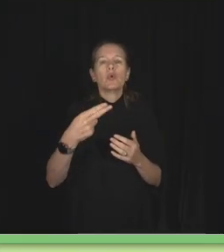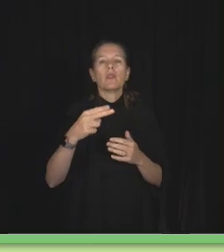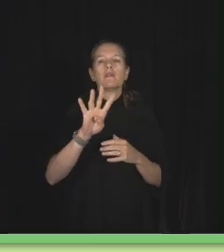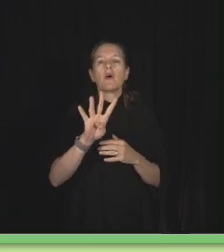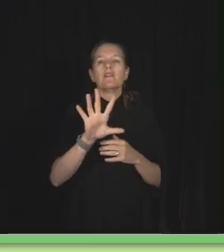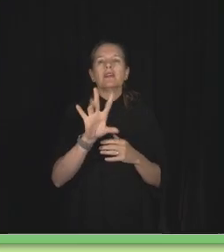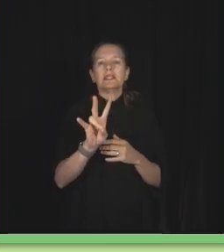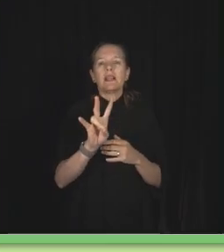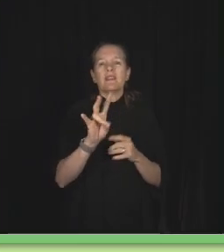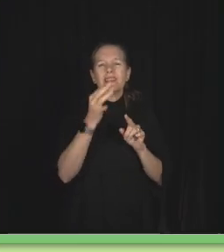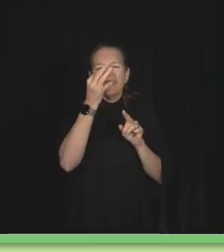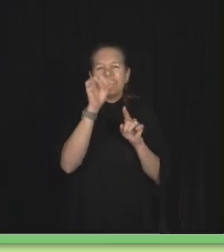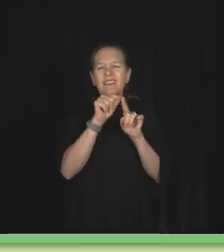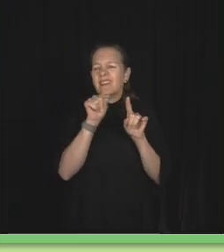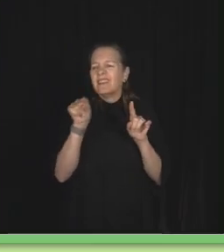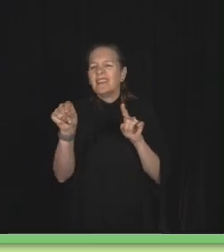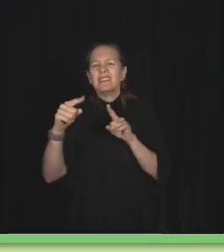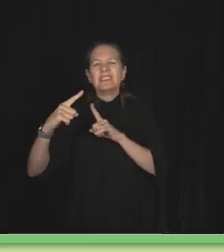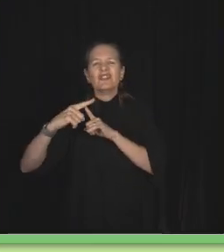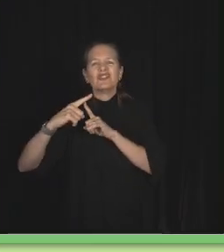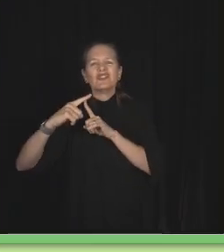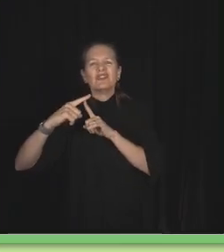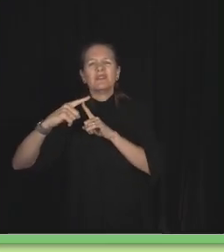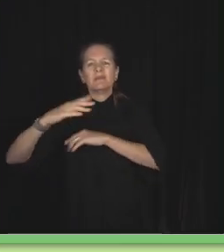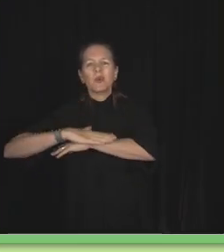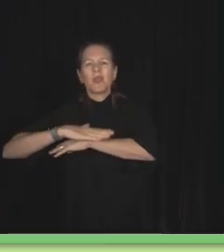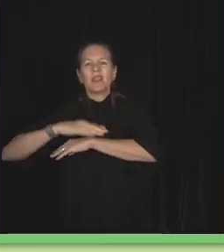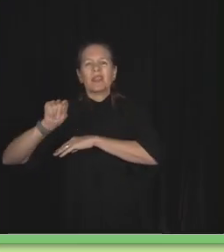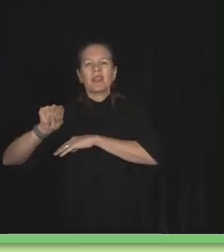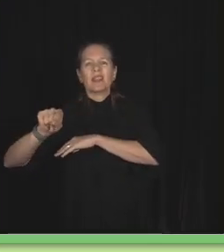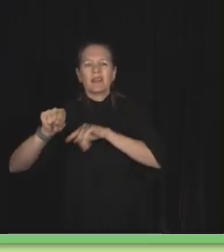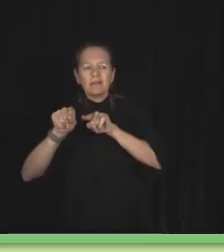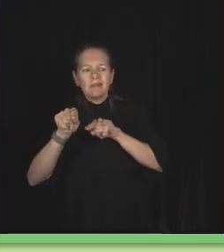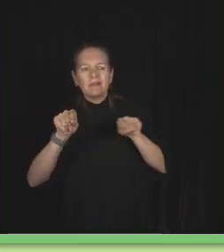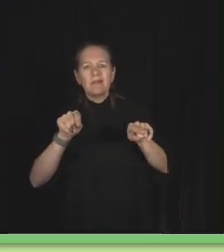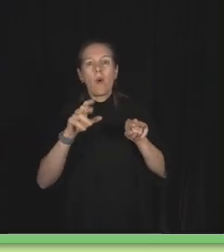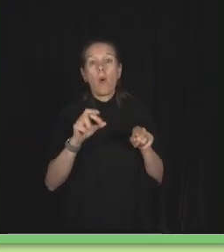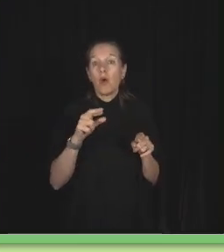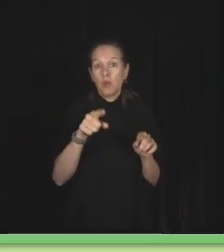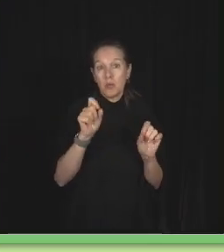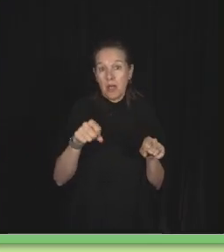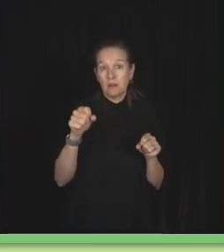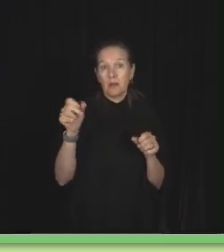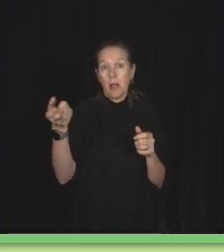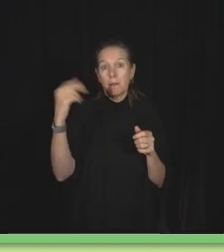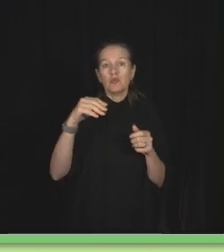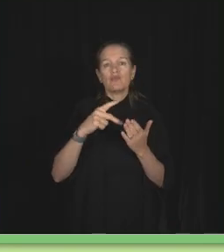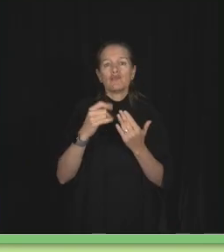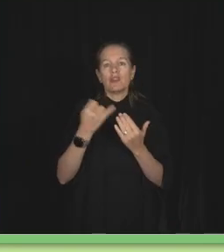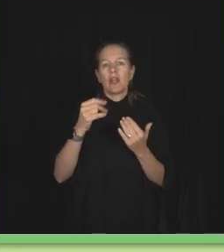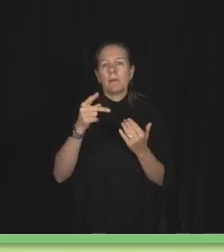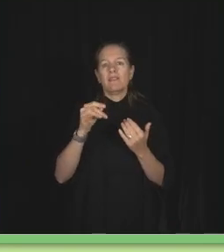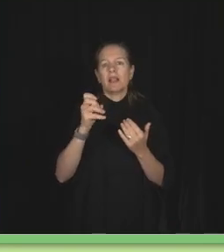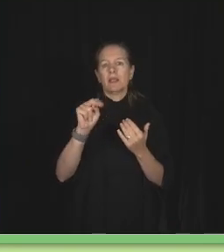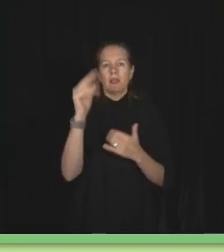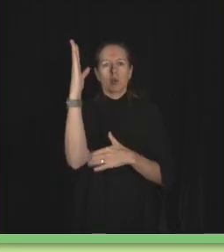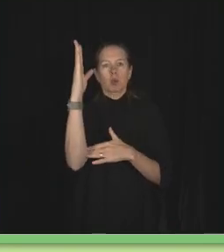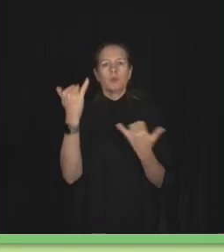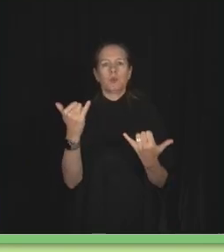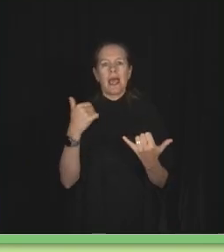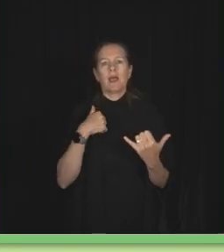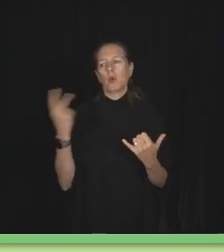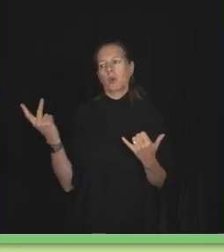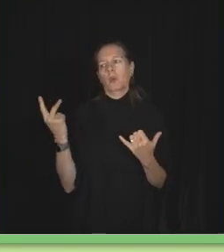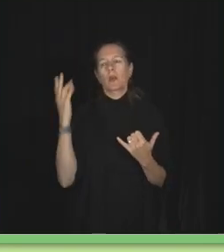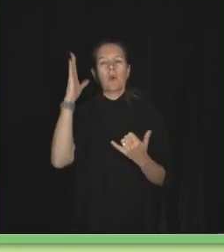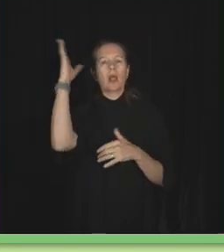It's right near where you get your t-shirts. Or you can hear more from me and Marek at the Project Pavilion at noon today. Thank you all so